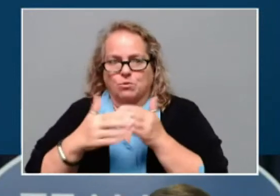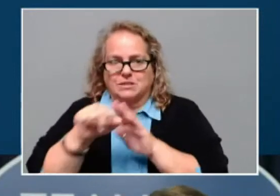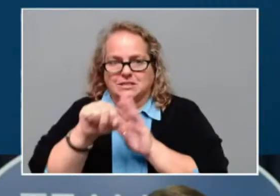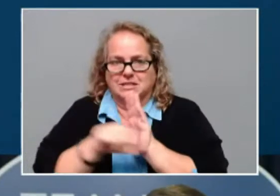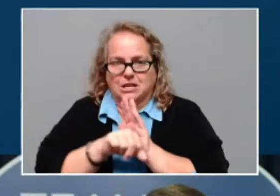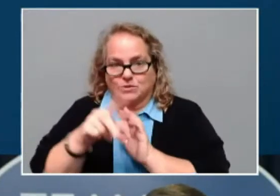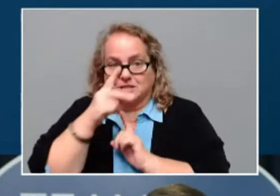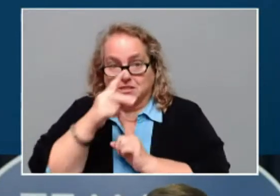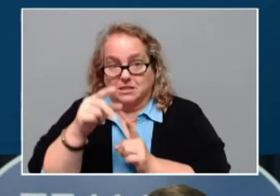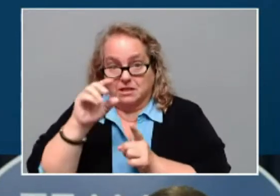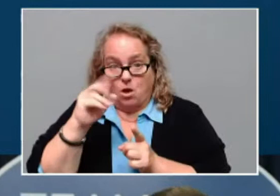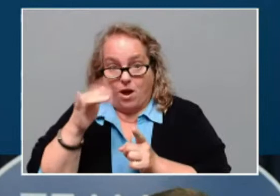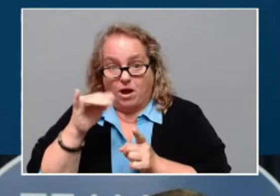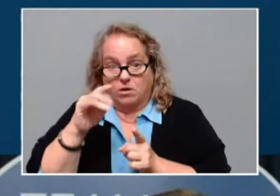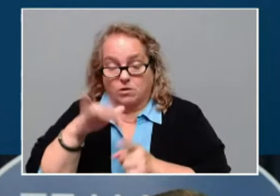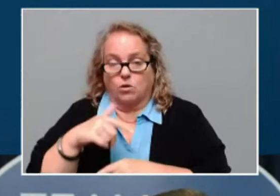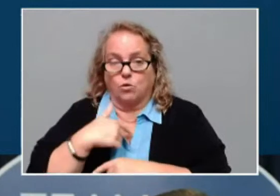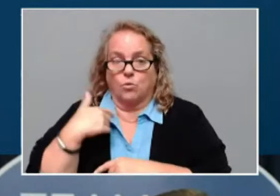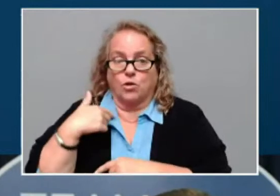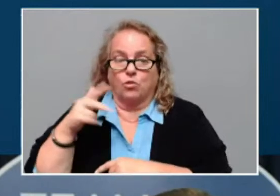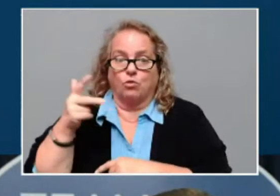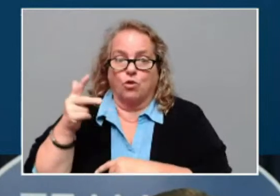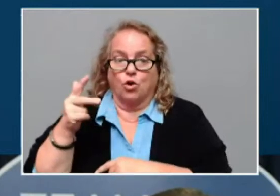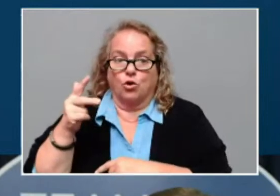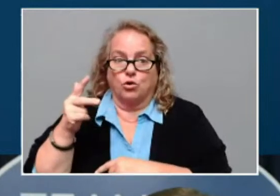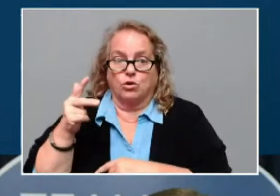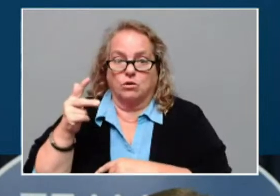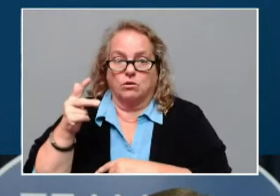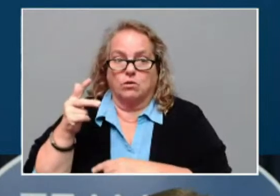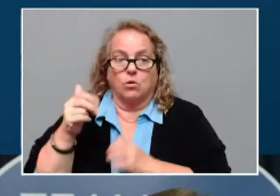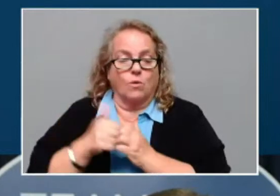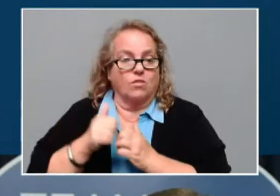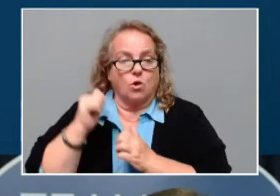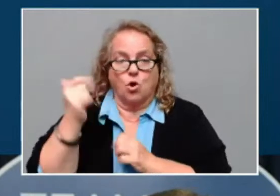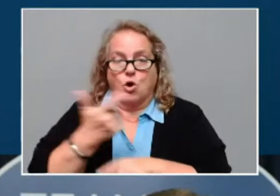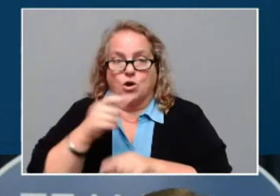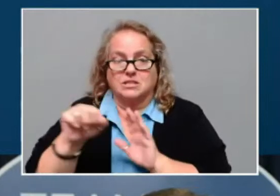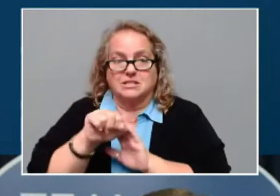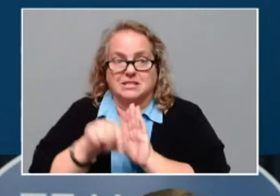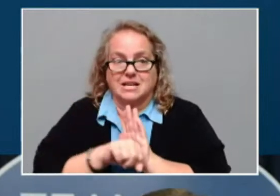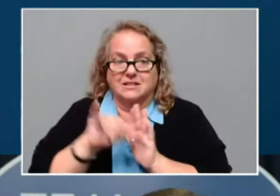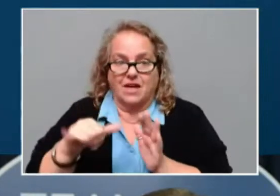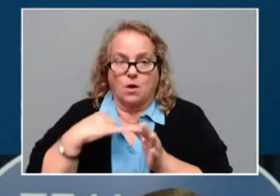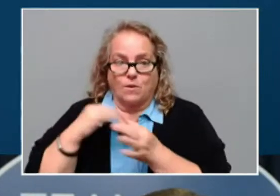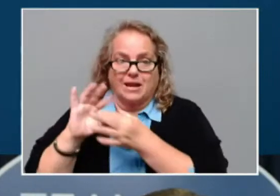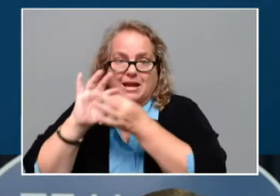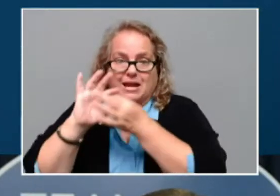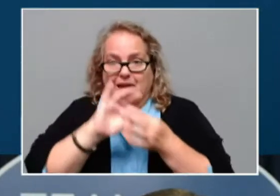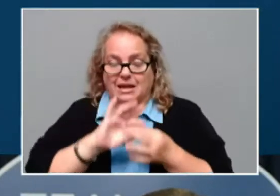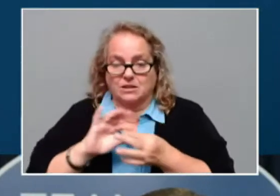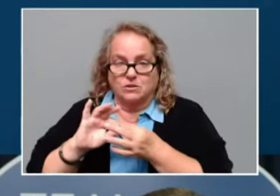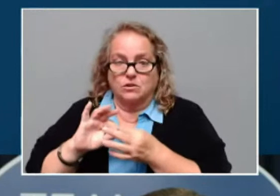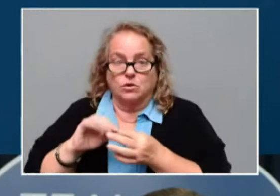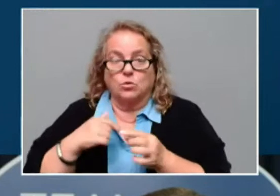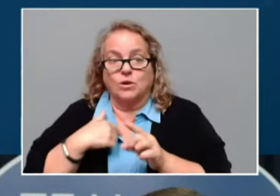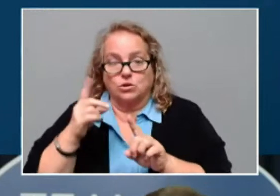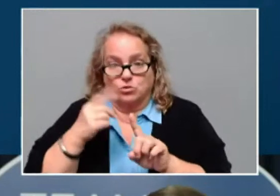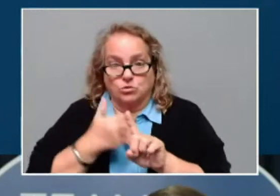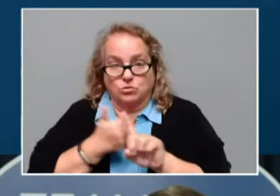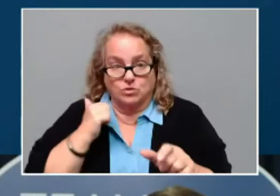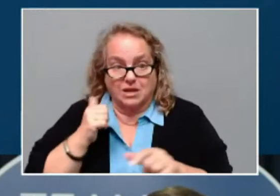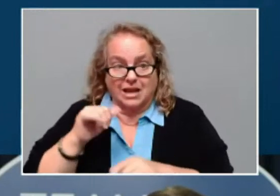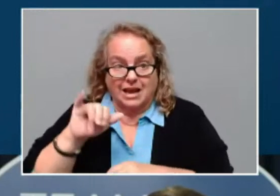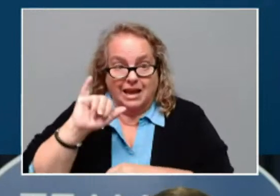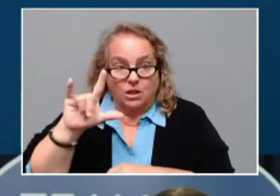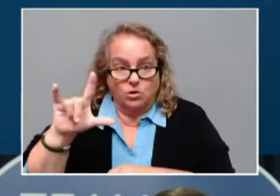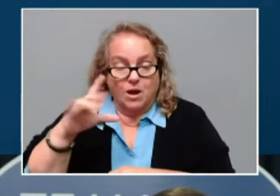third amongst every state that we connect to. Yes, we trail Illinois and Virginia, though